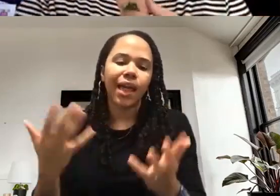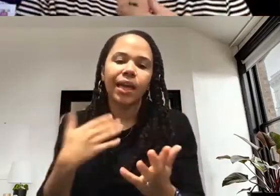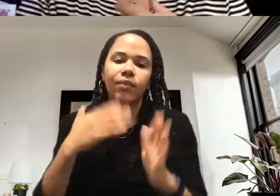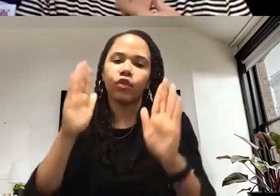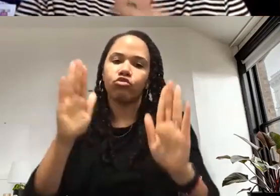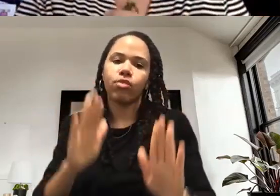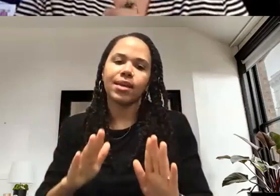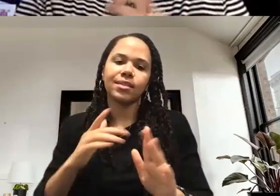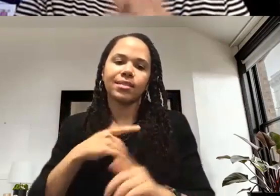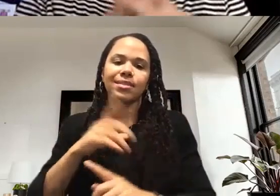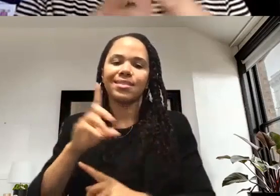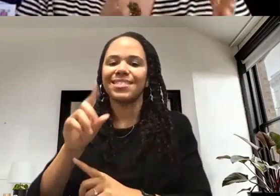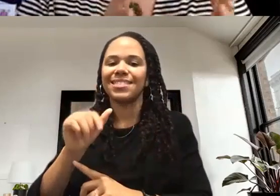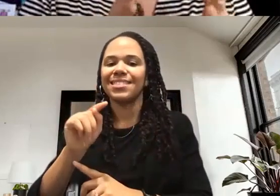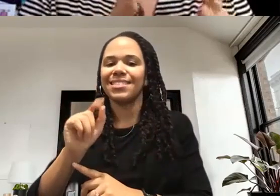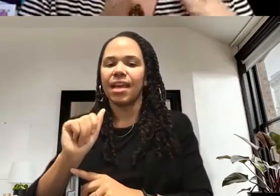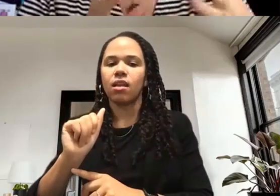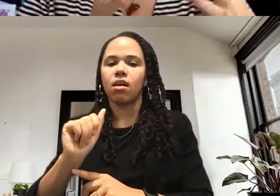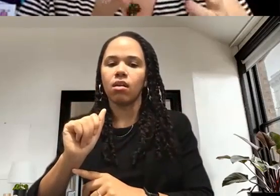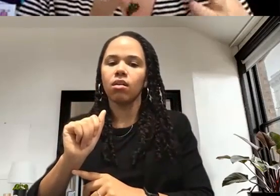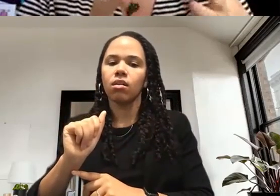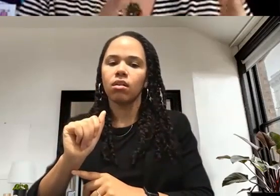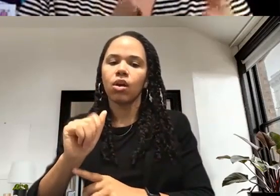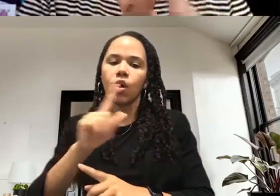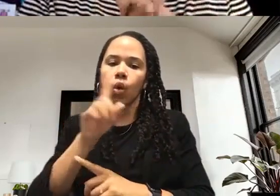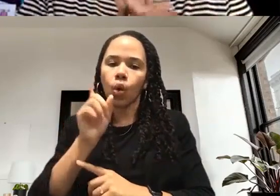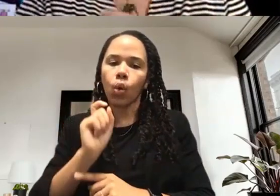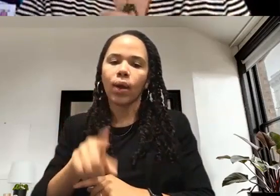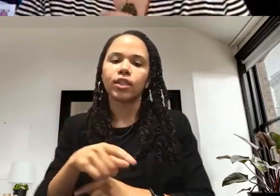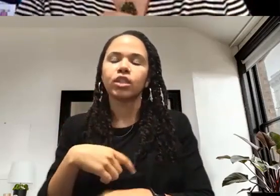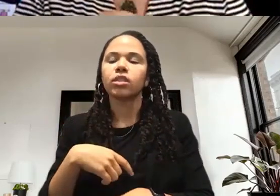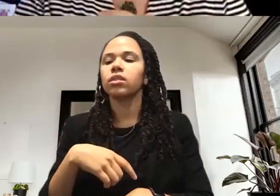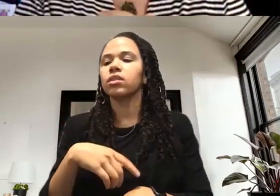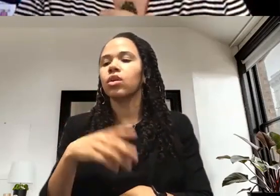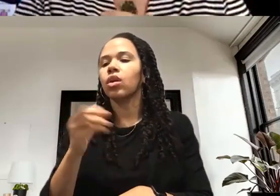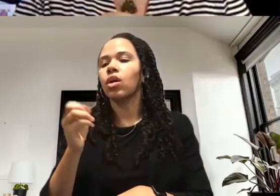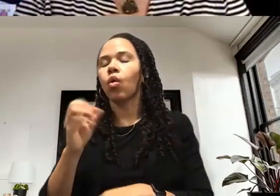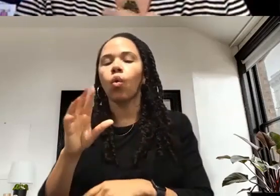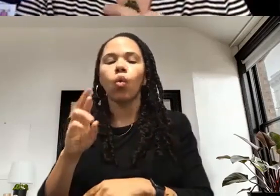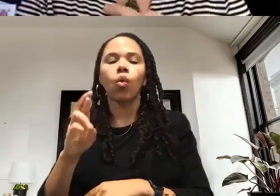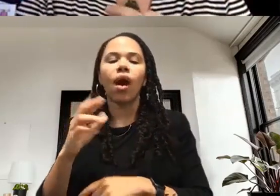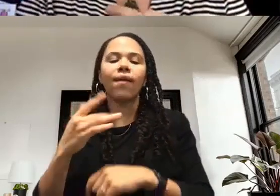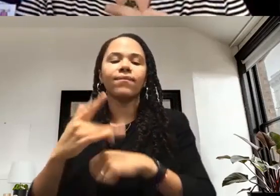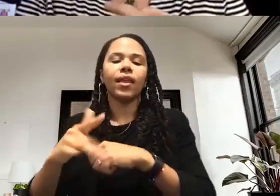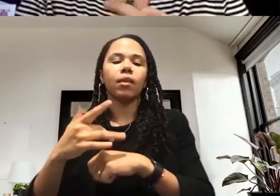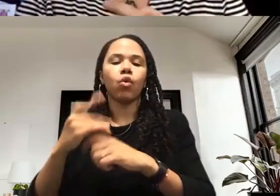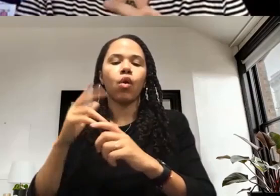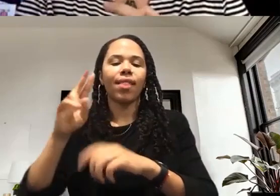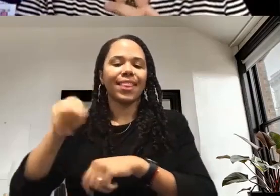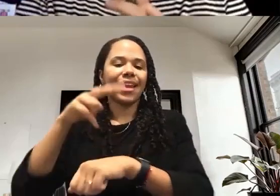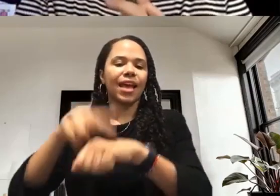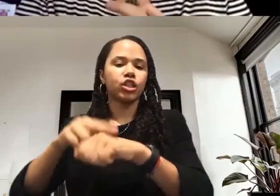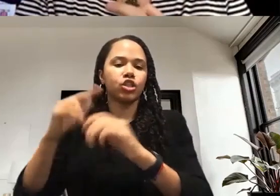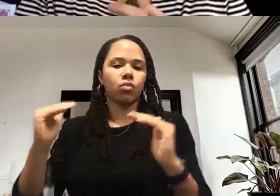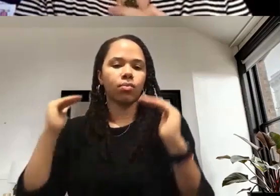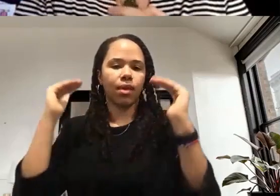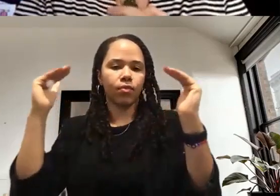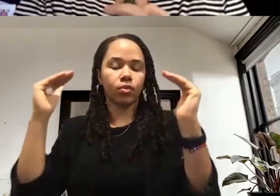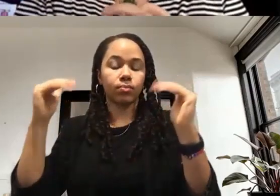level on computer science education or the accessibility or availability of it. I'm looking forward